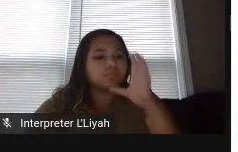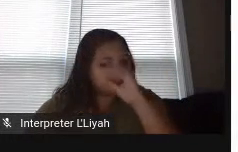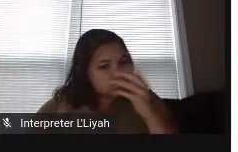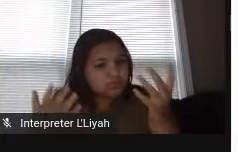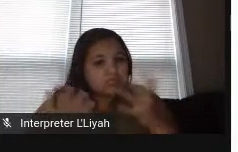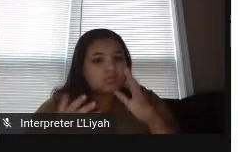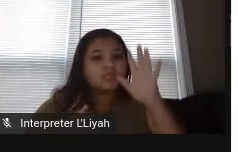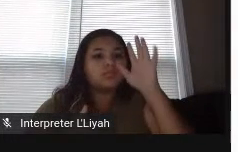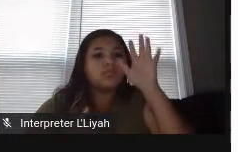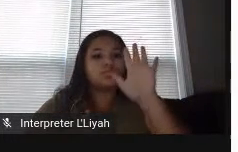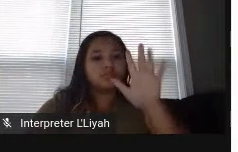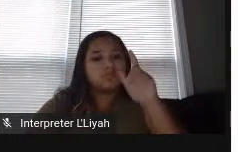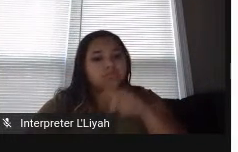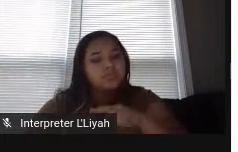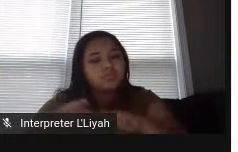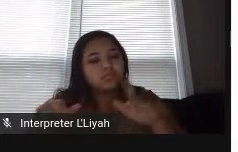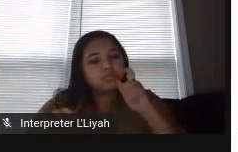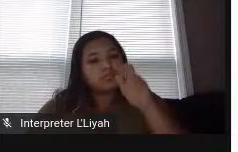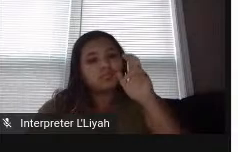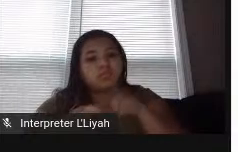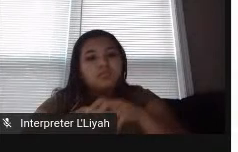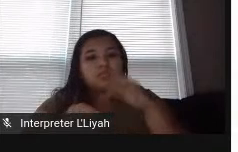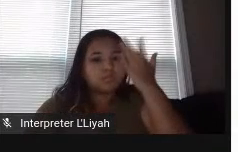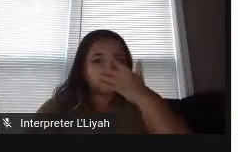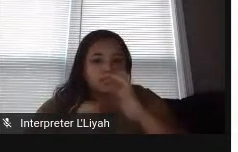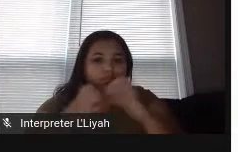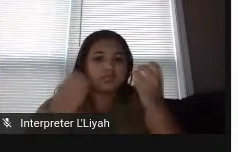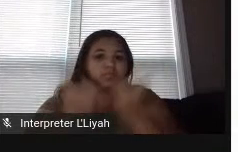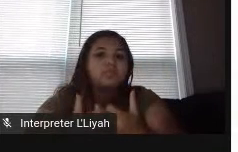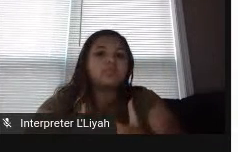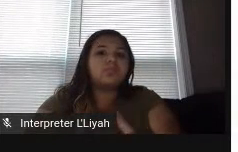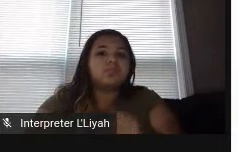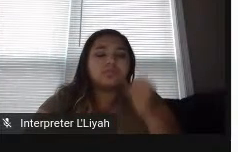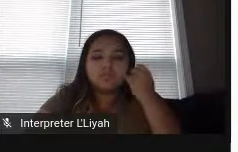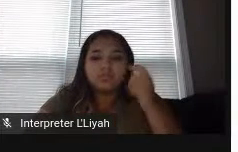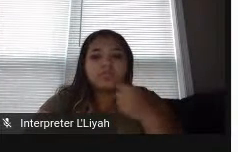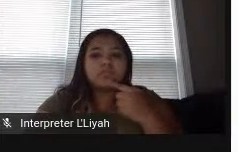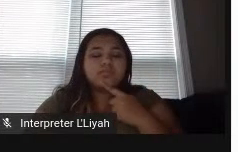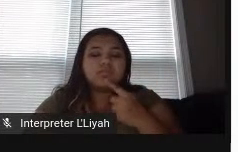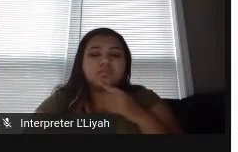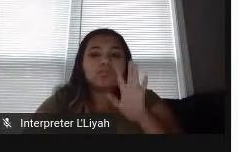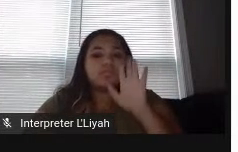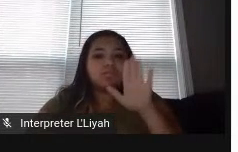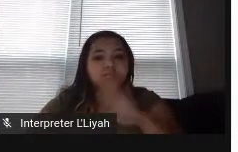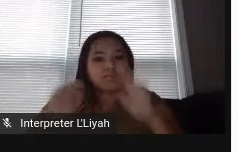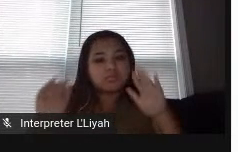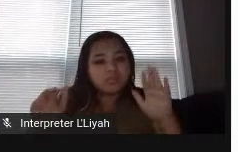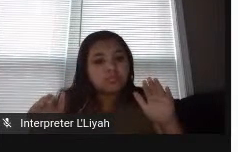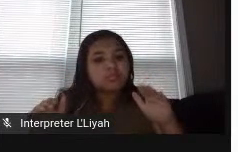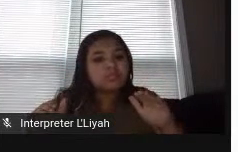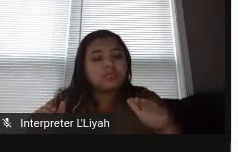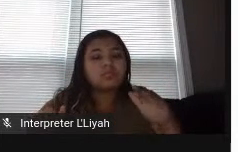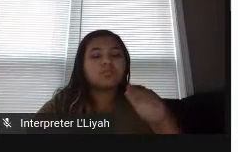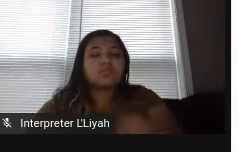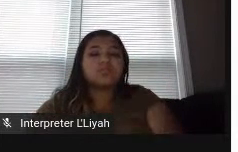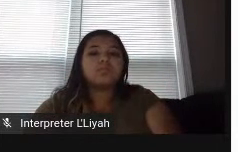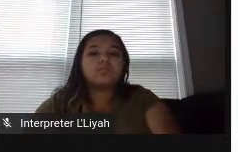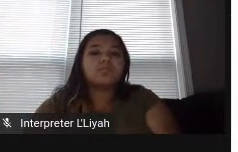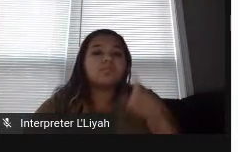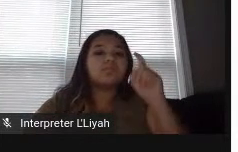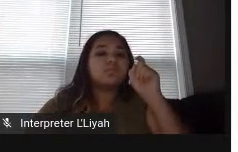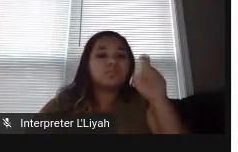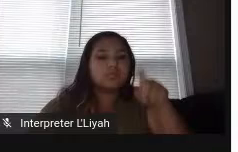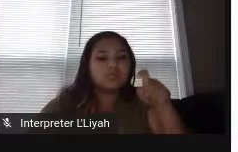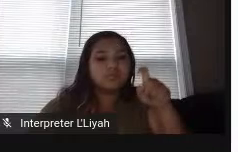guess what? That child needs to be sitting in the front of the classroom. If it says that your child